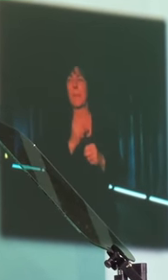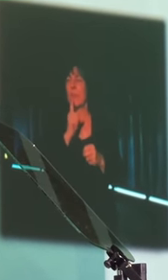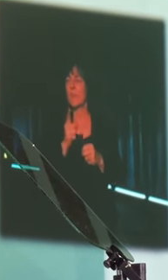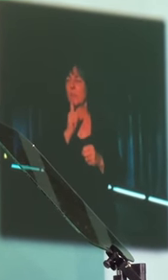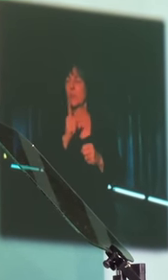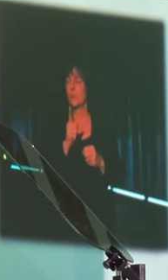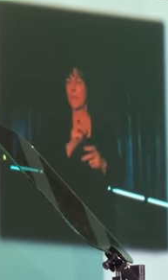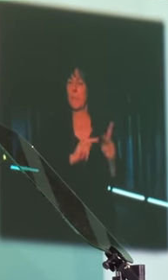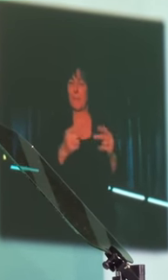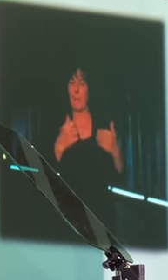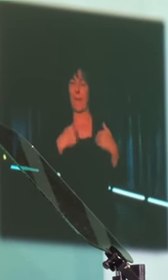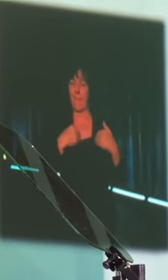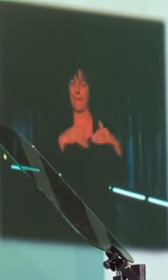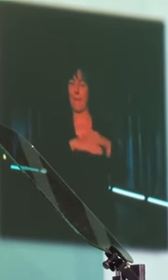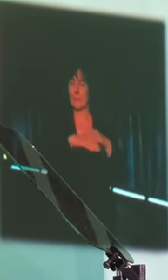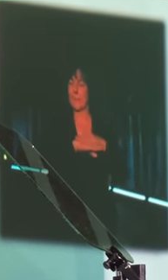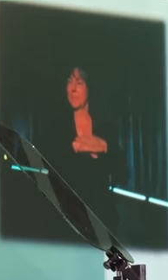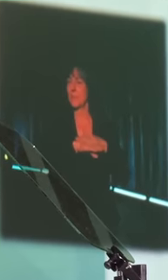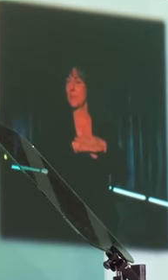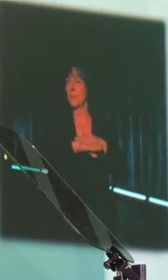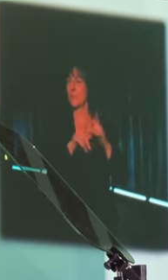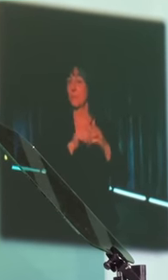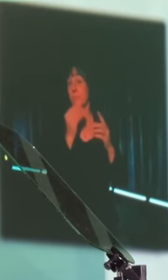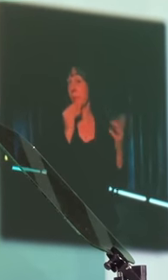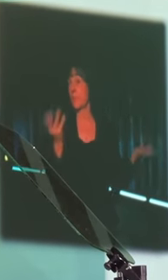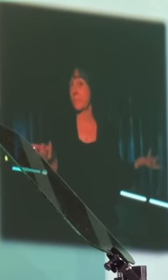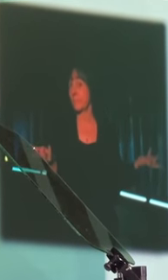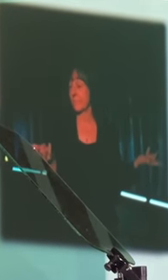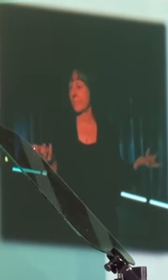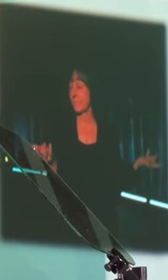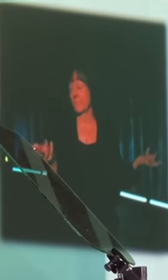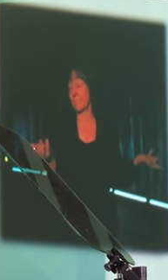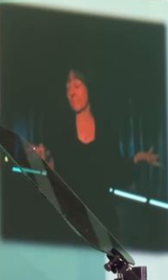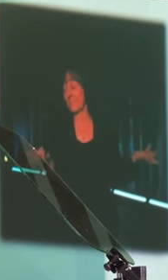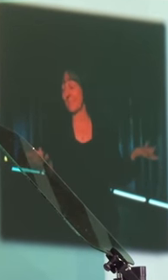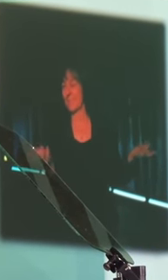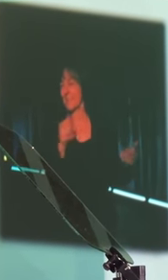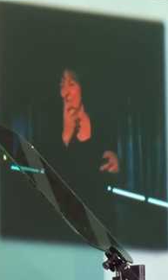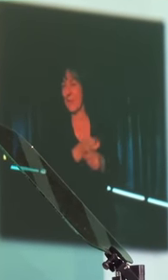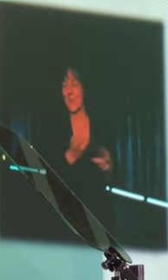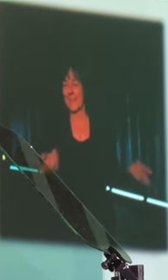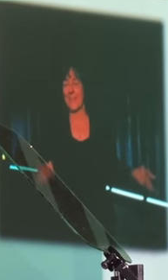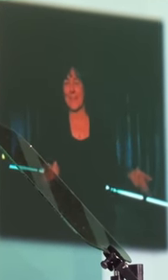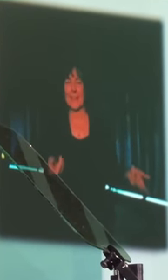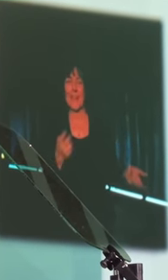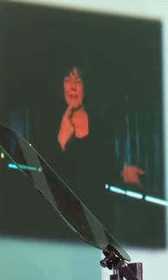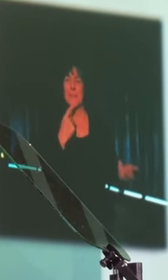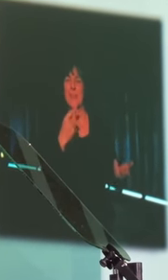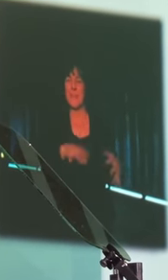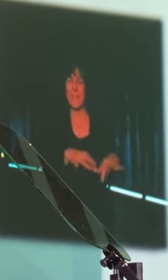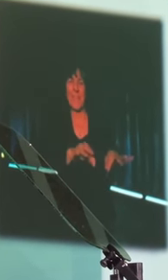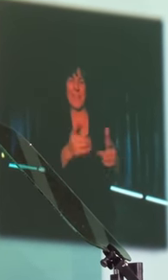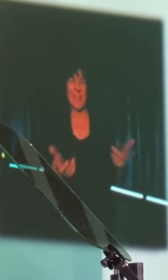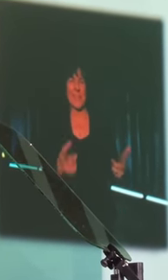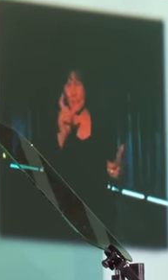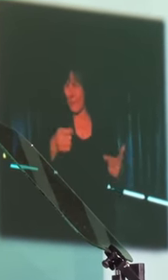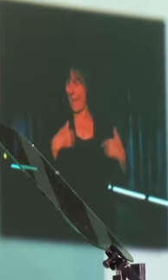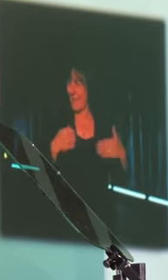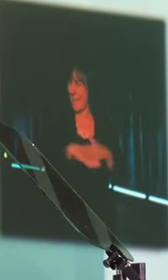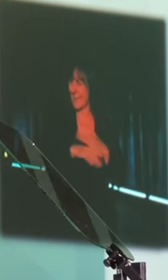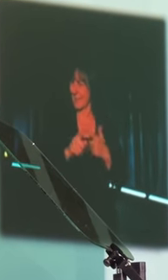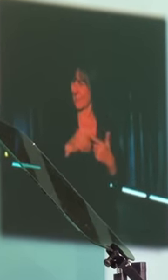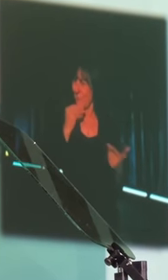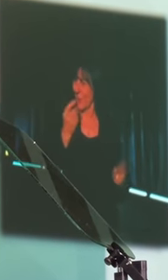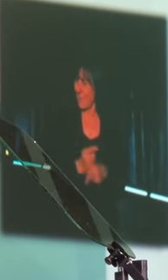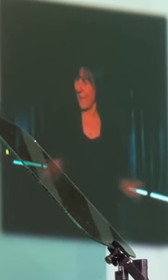and making sure that people actually have access to food. I'm just up here saying profound things. People should have access to